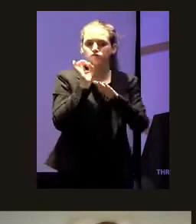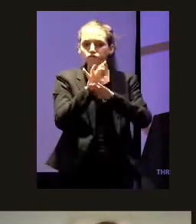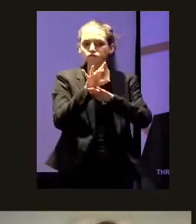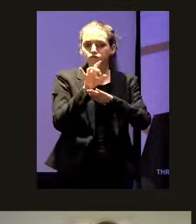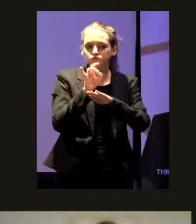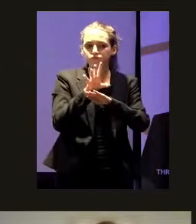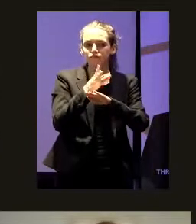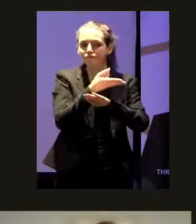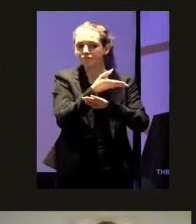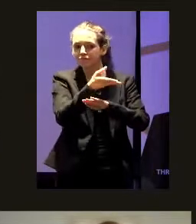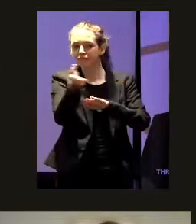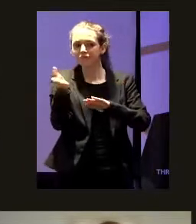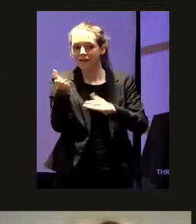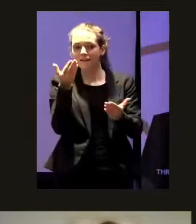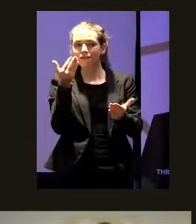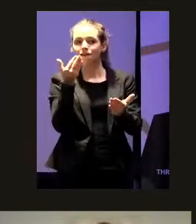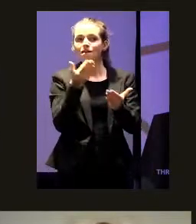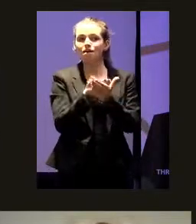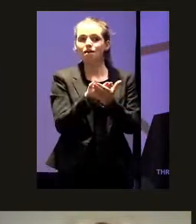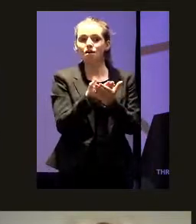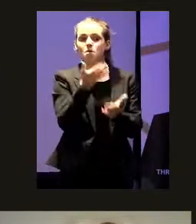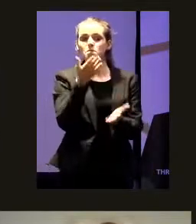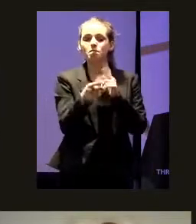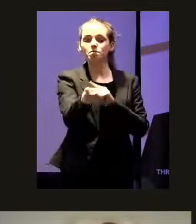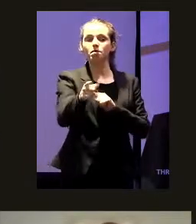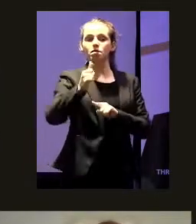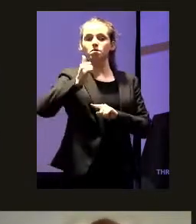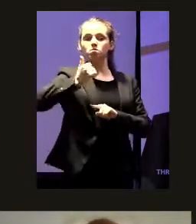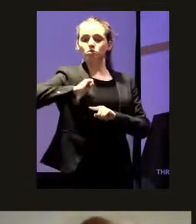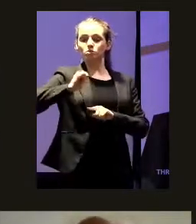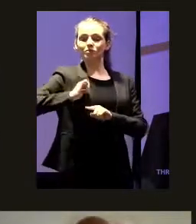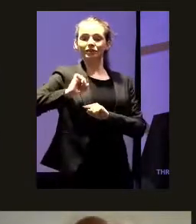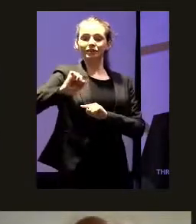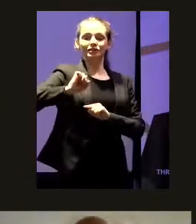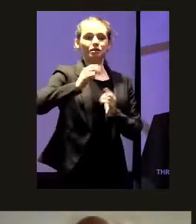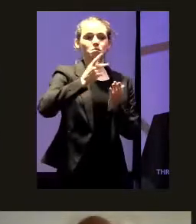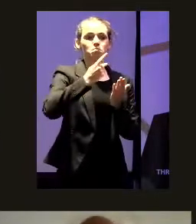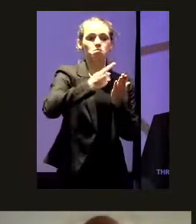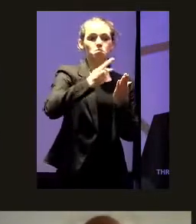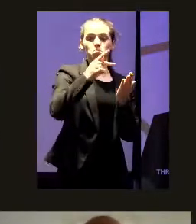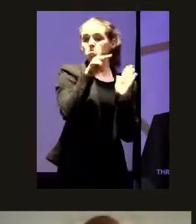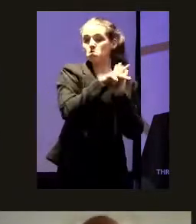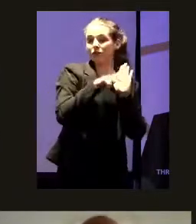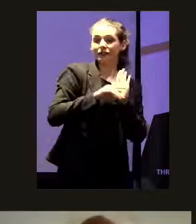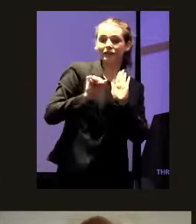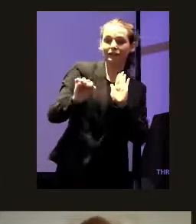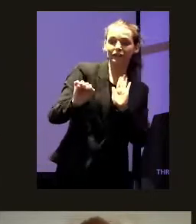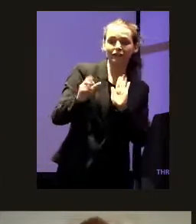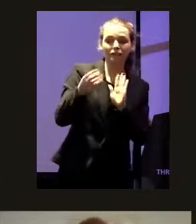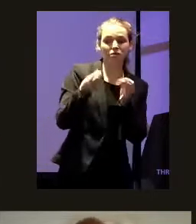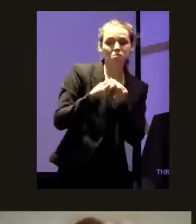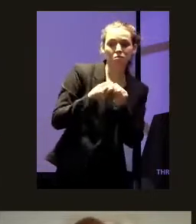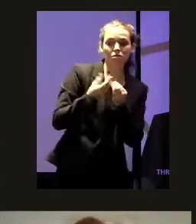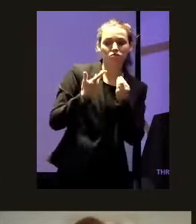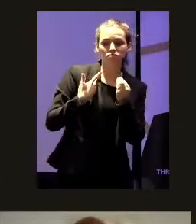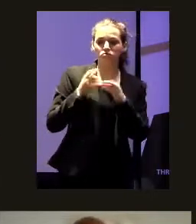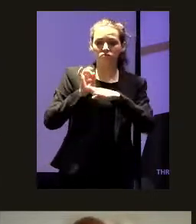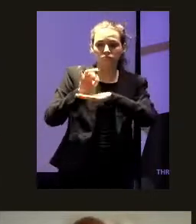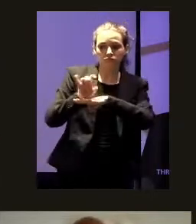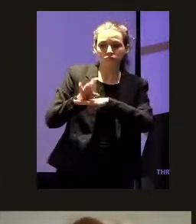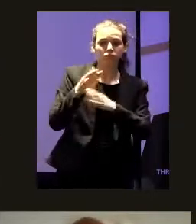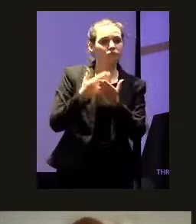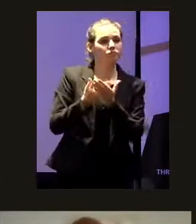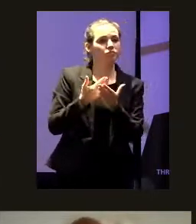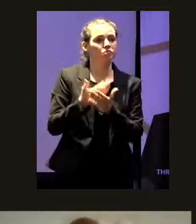when municipalities are developing their policies. And I would then probably spend some time later